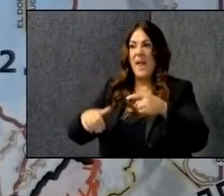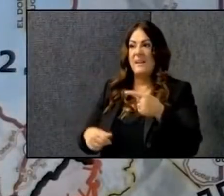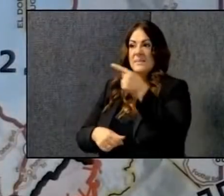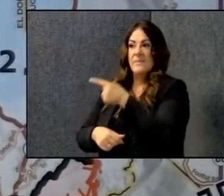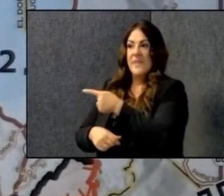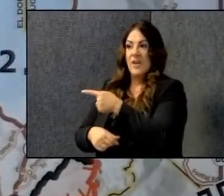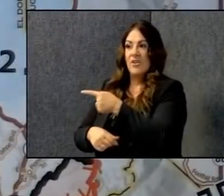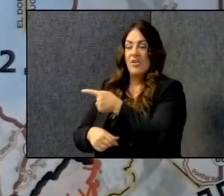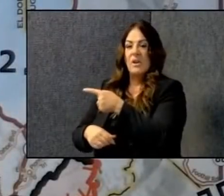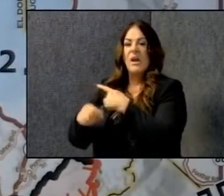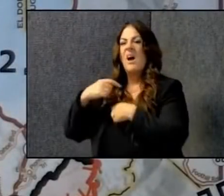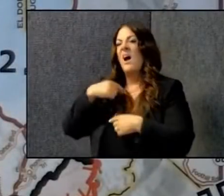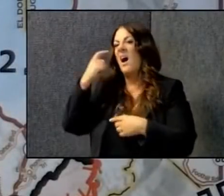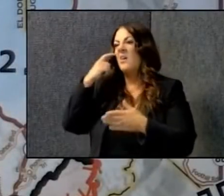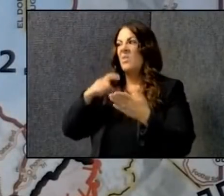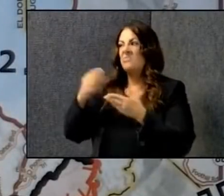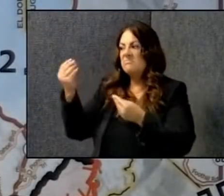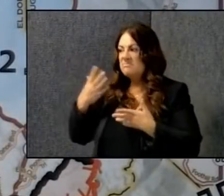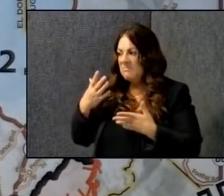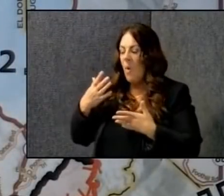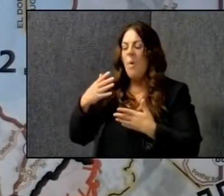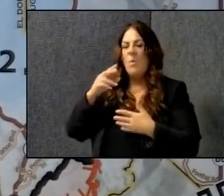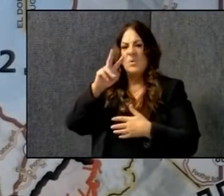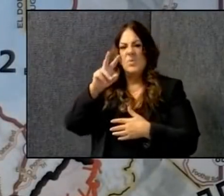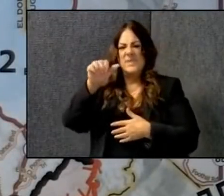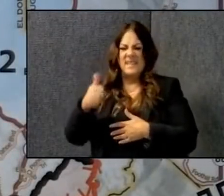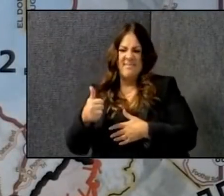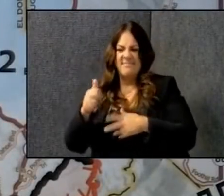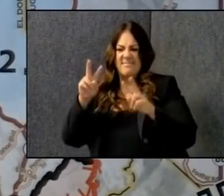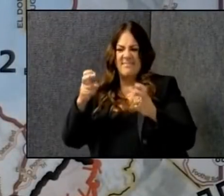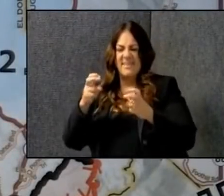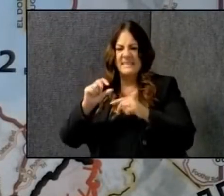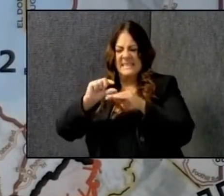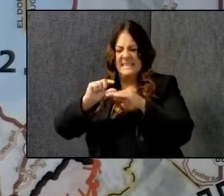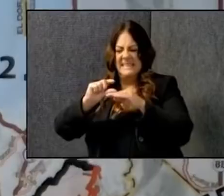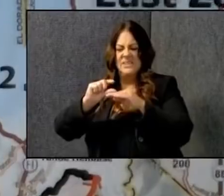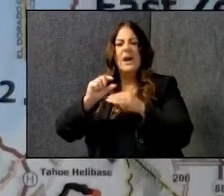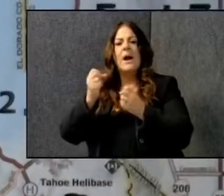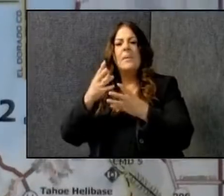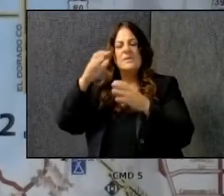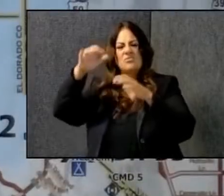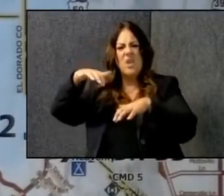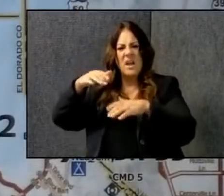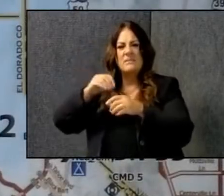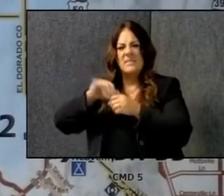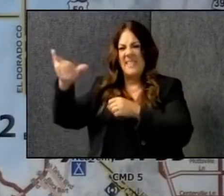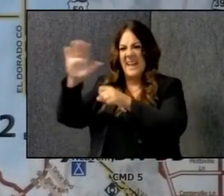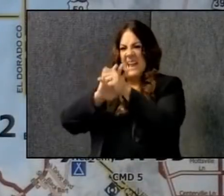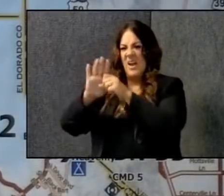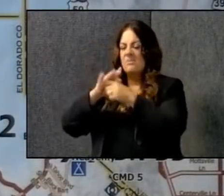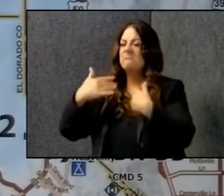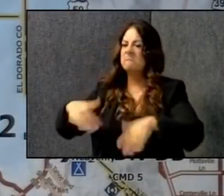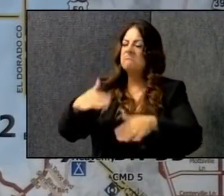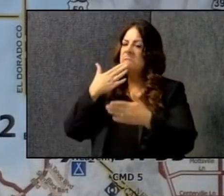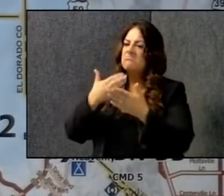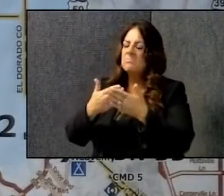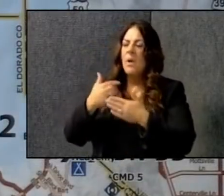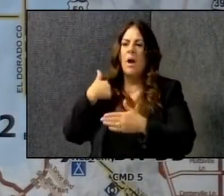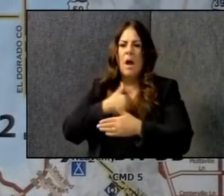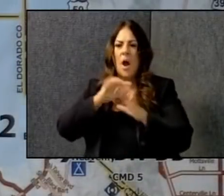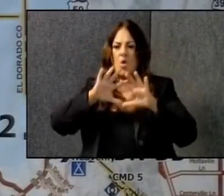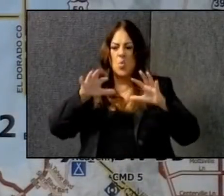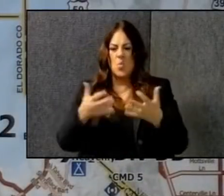or so is what I got reported back to us. This is looking good. We were able to fly some crews up there early this morning, and they're continuing to work